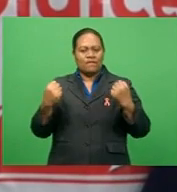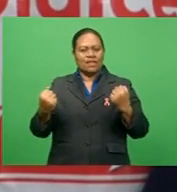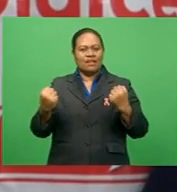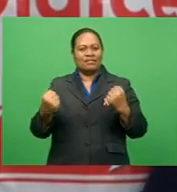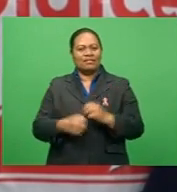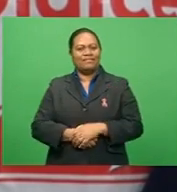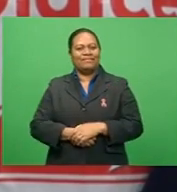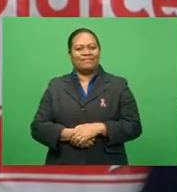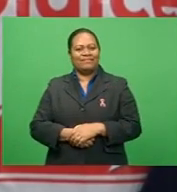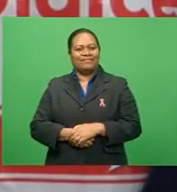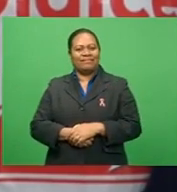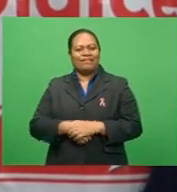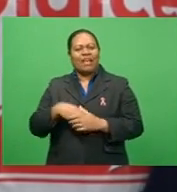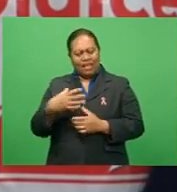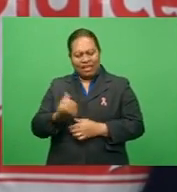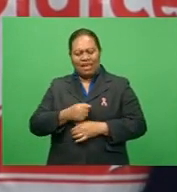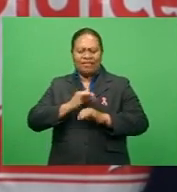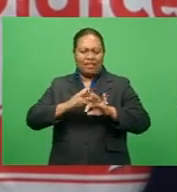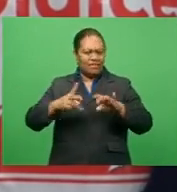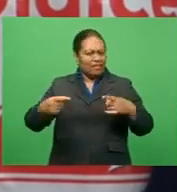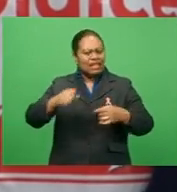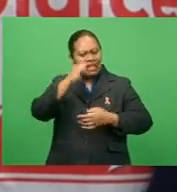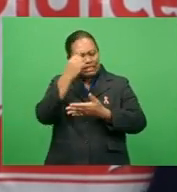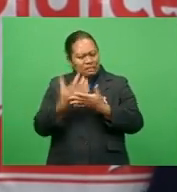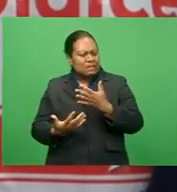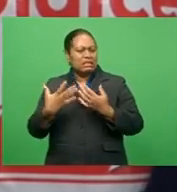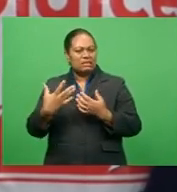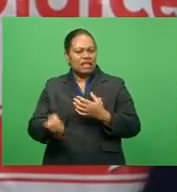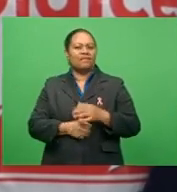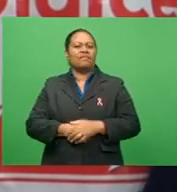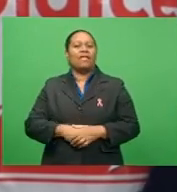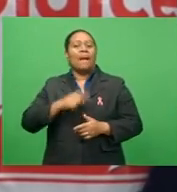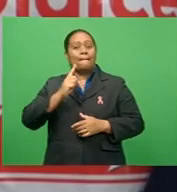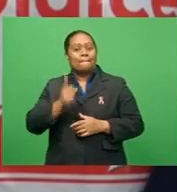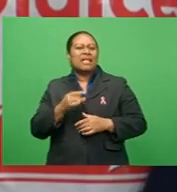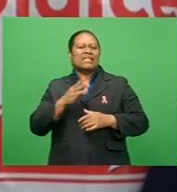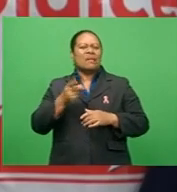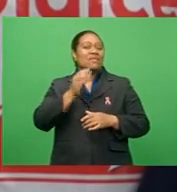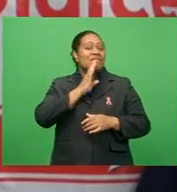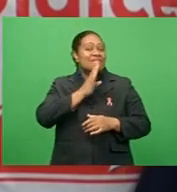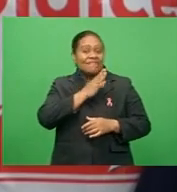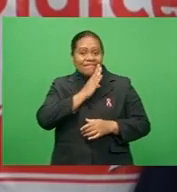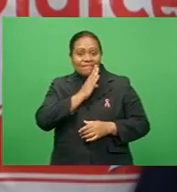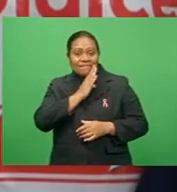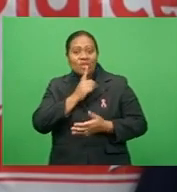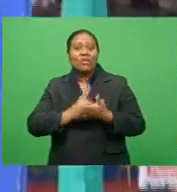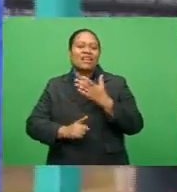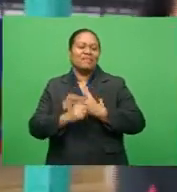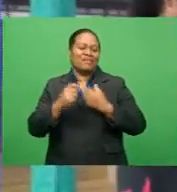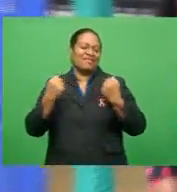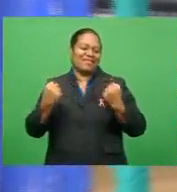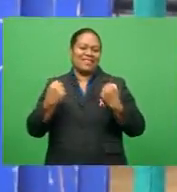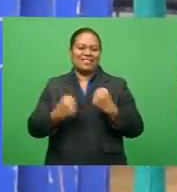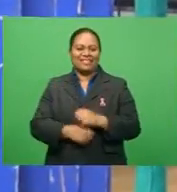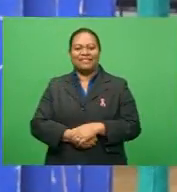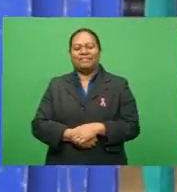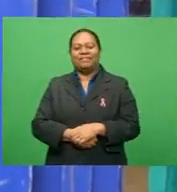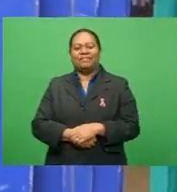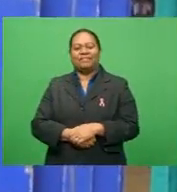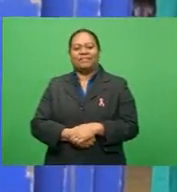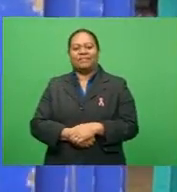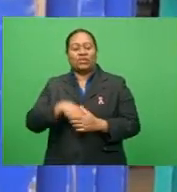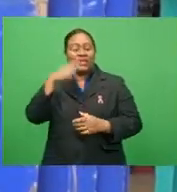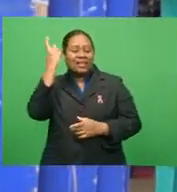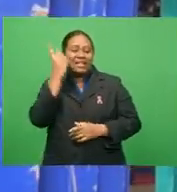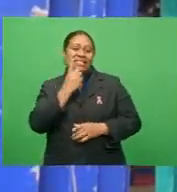believe we had the skills, we had the experience, but then something that we lacked on was our fitness. The